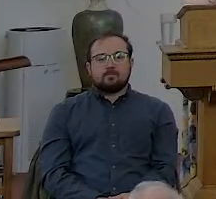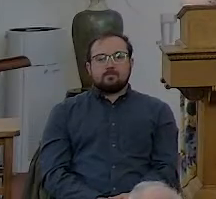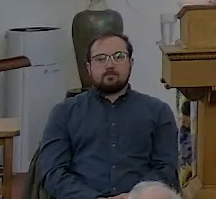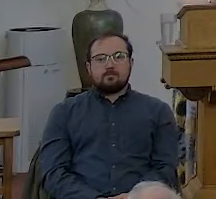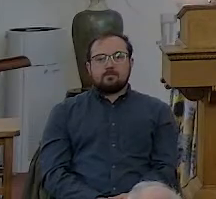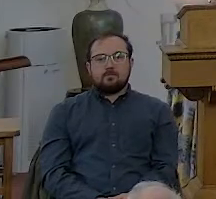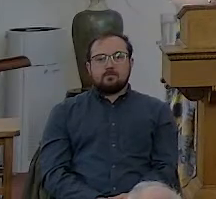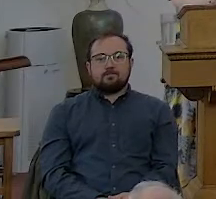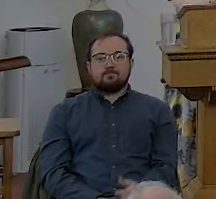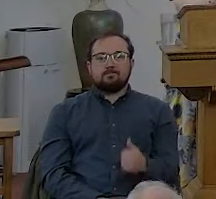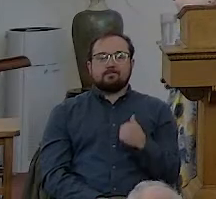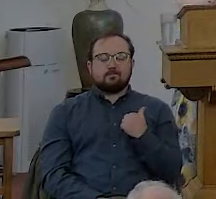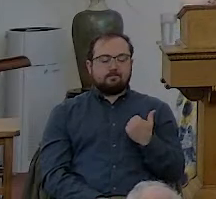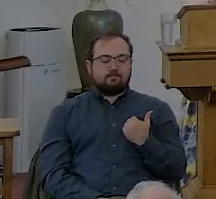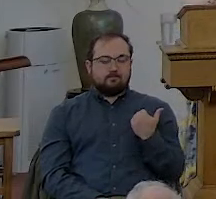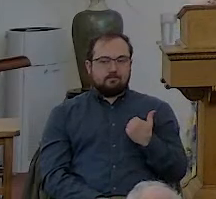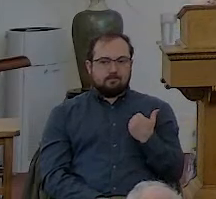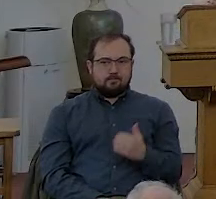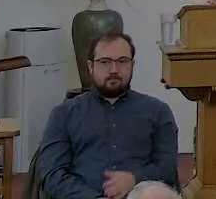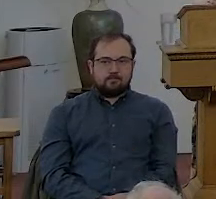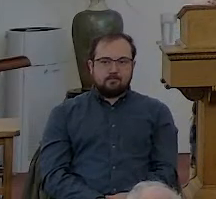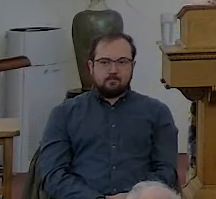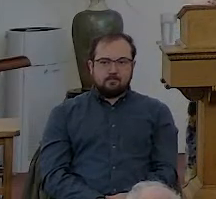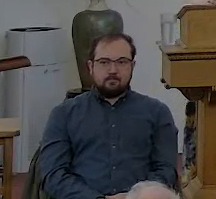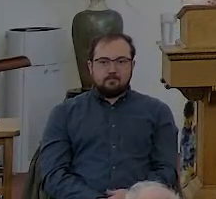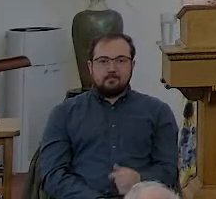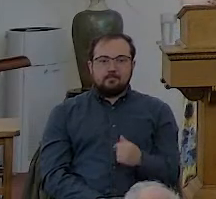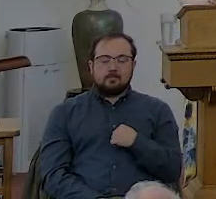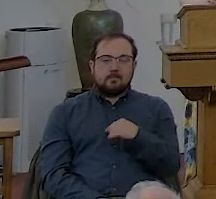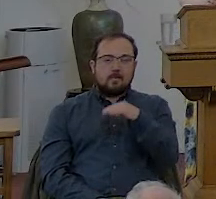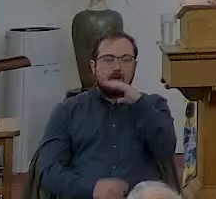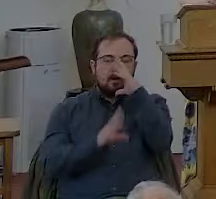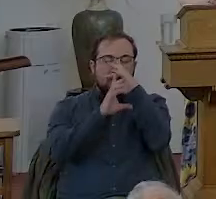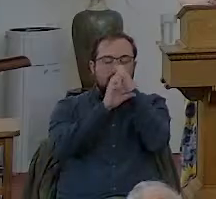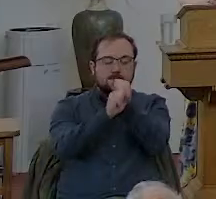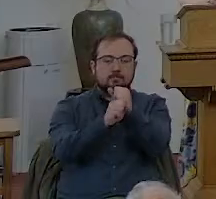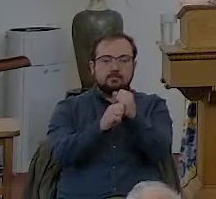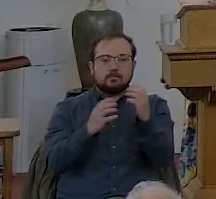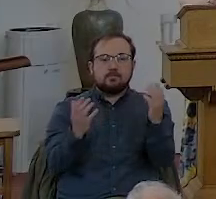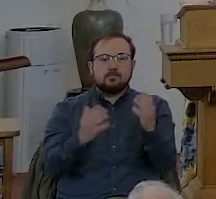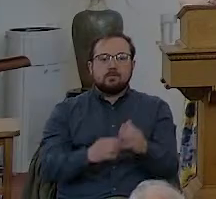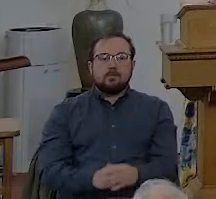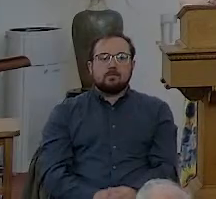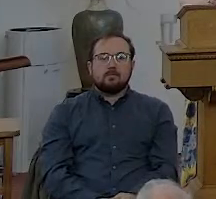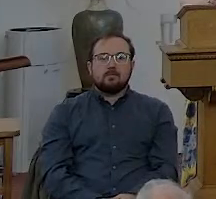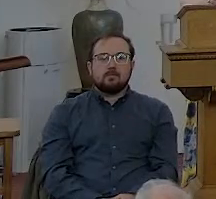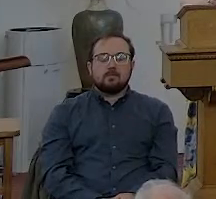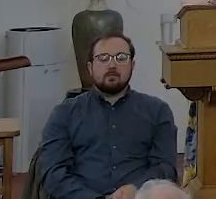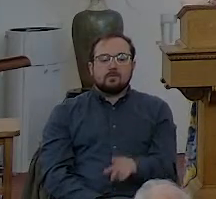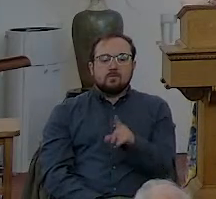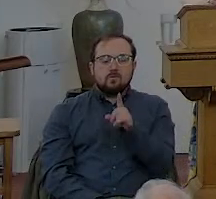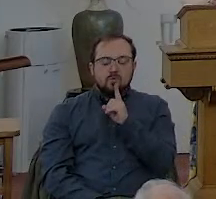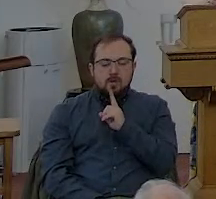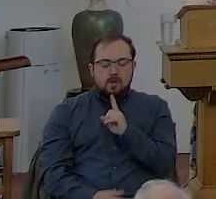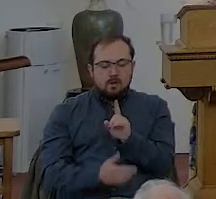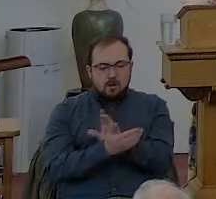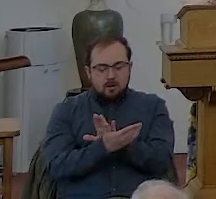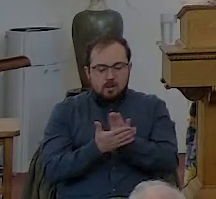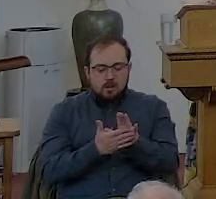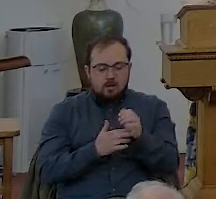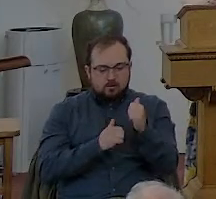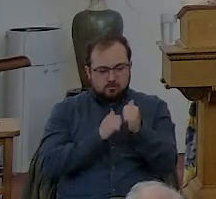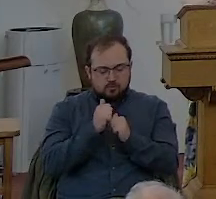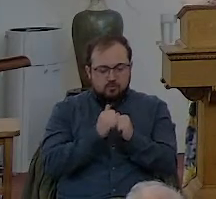So, when I was young, I was fascinated by carefully manicured,